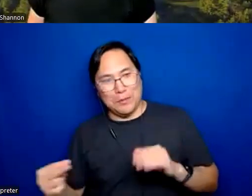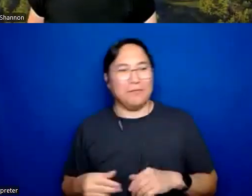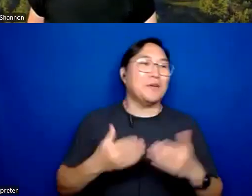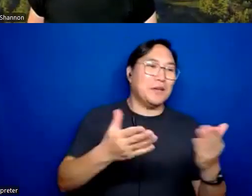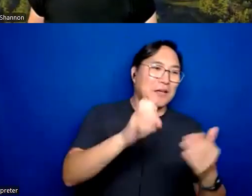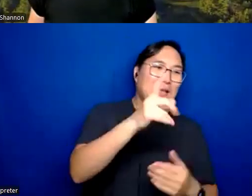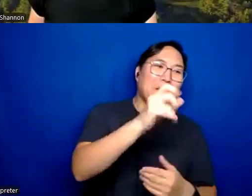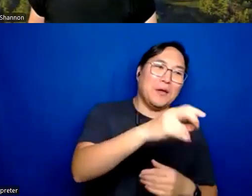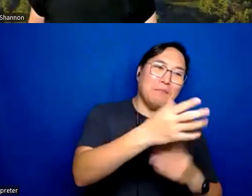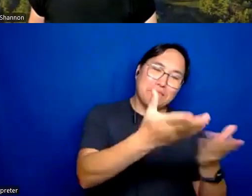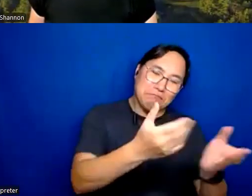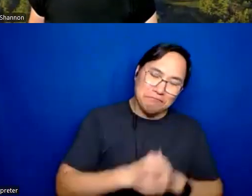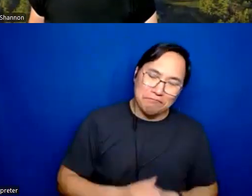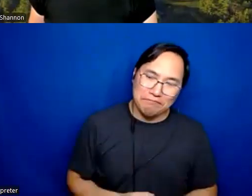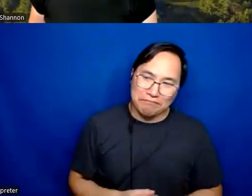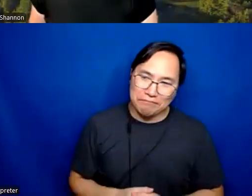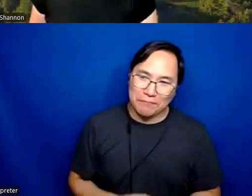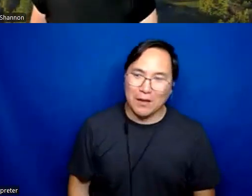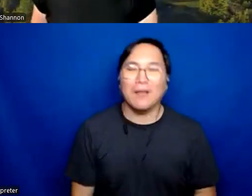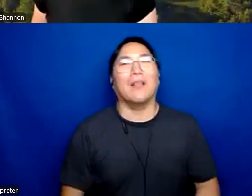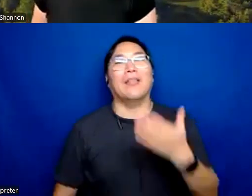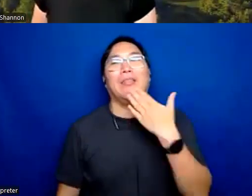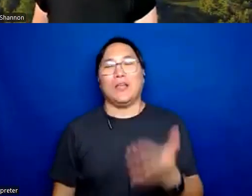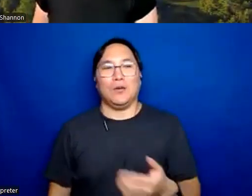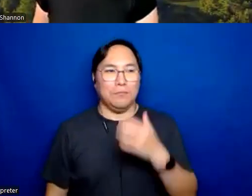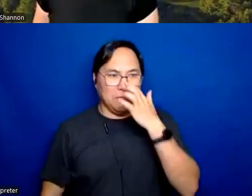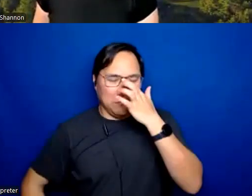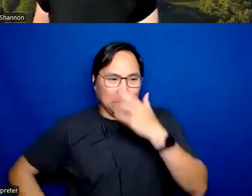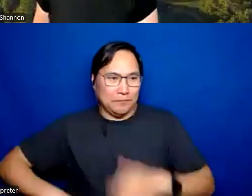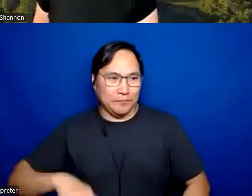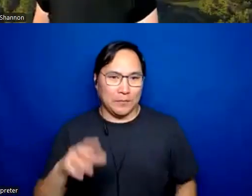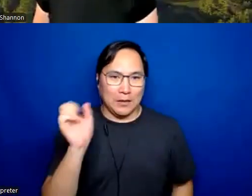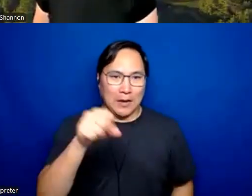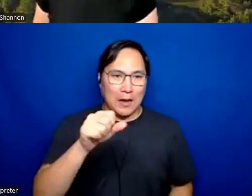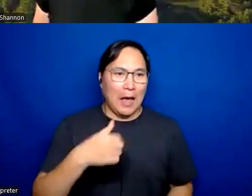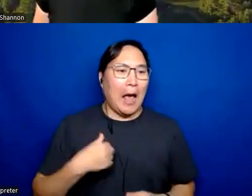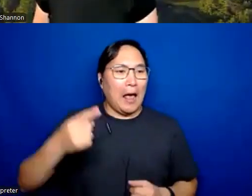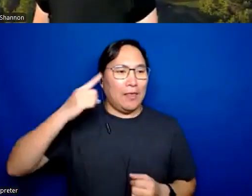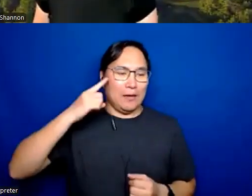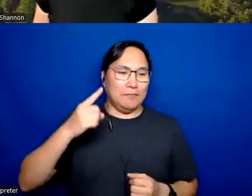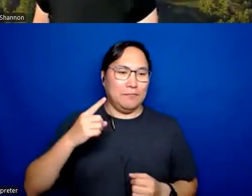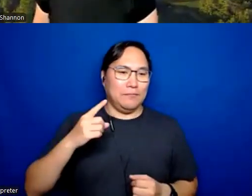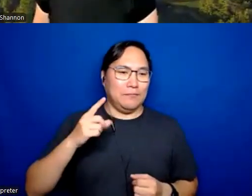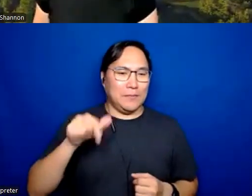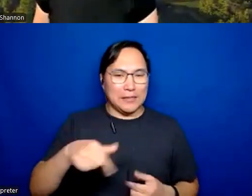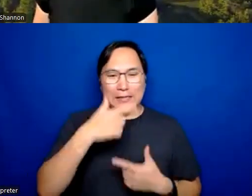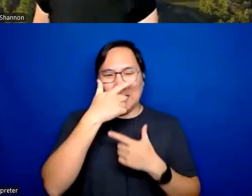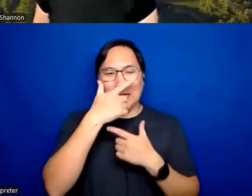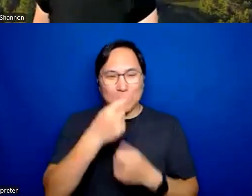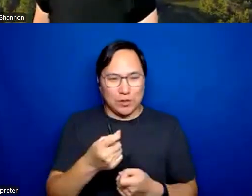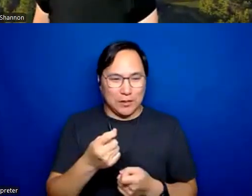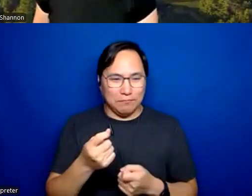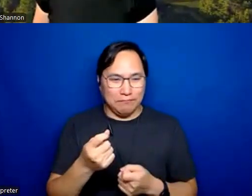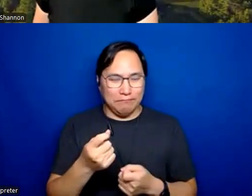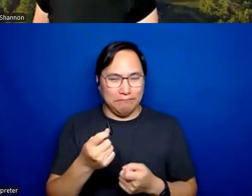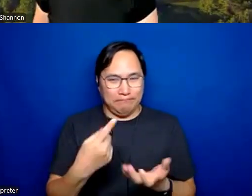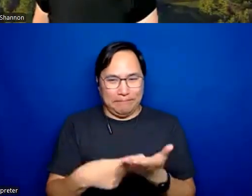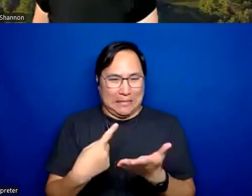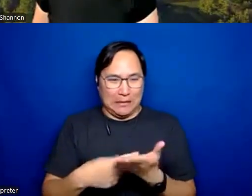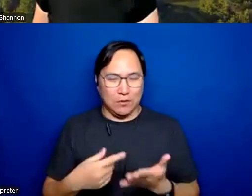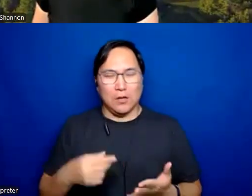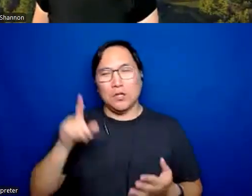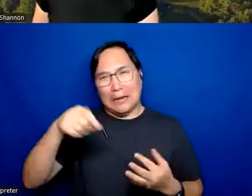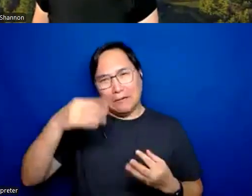Ethan. Thank you. So yeah, I think it's a very interesting thing to